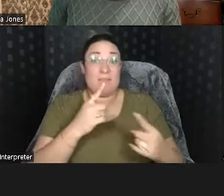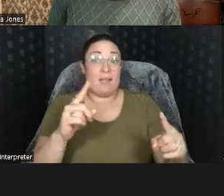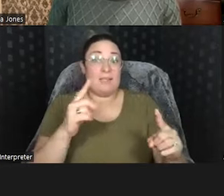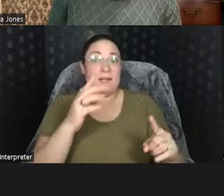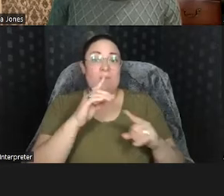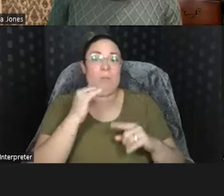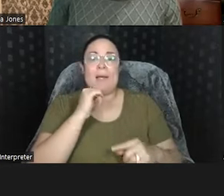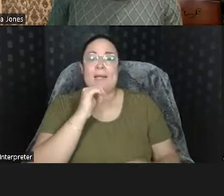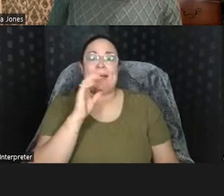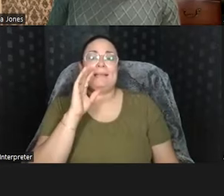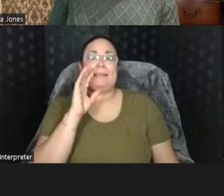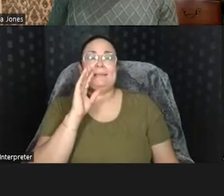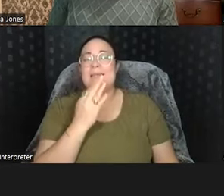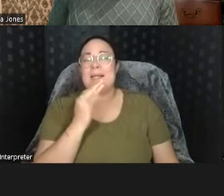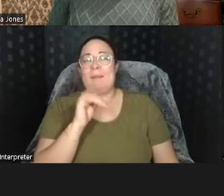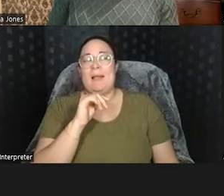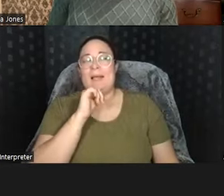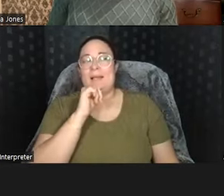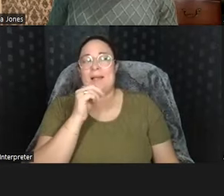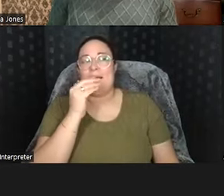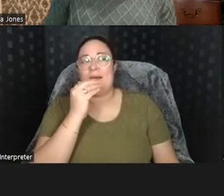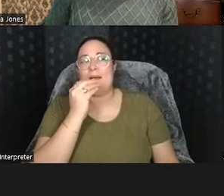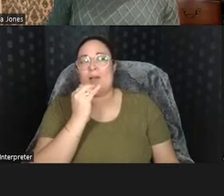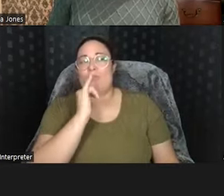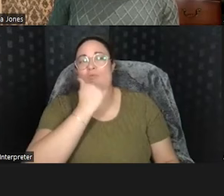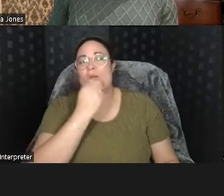it's disinformation. It presents itself as